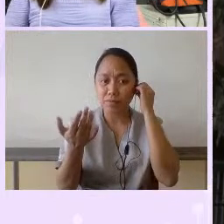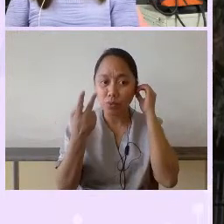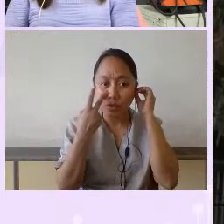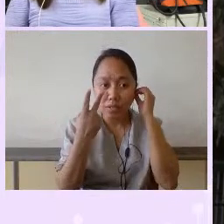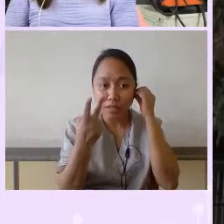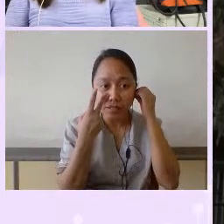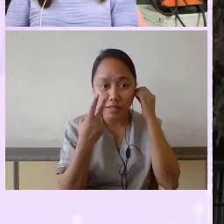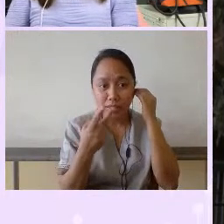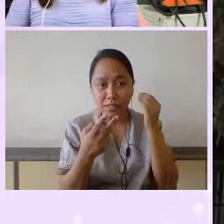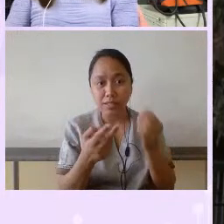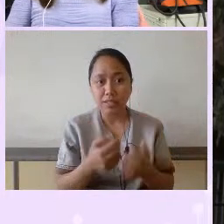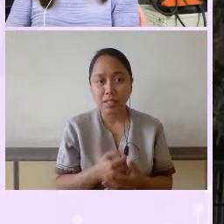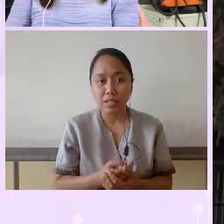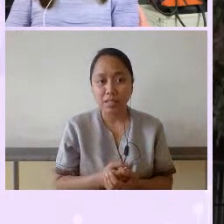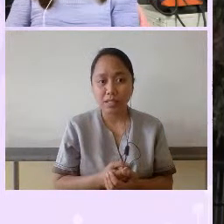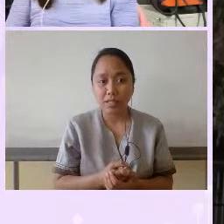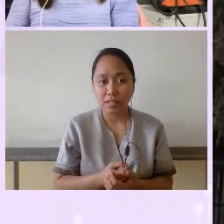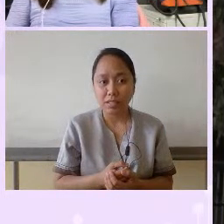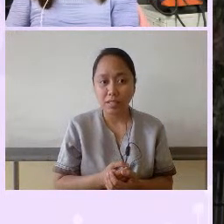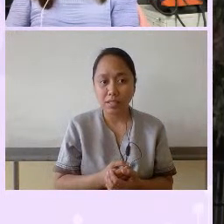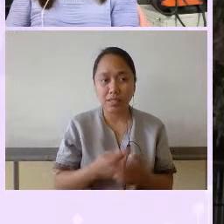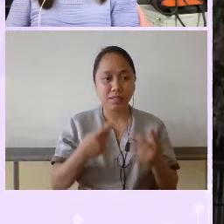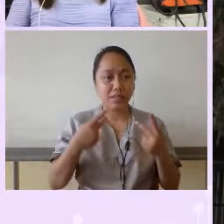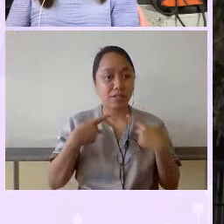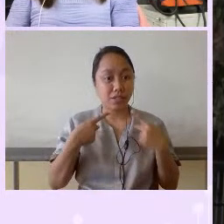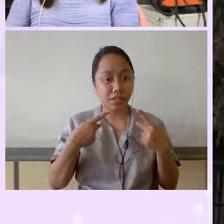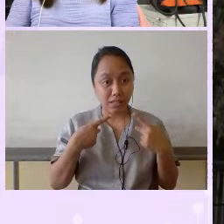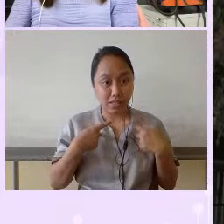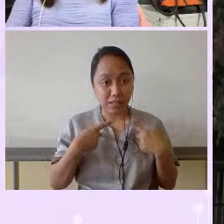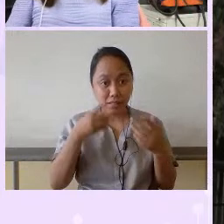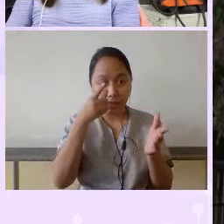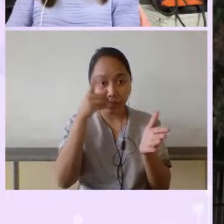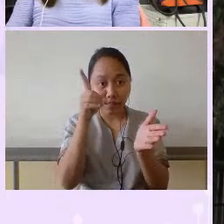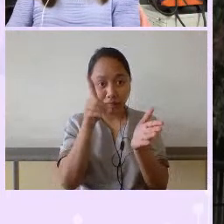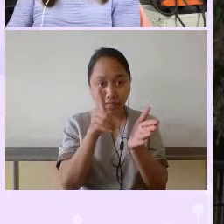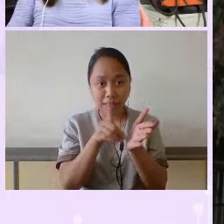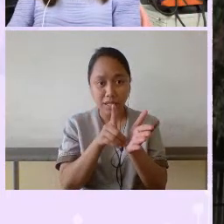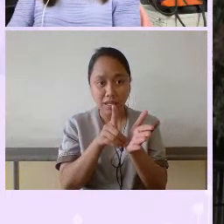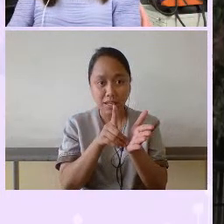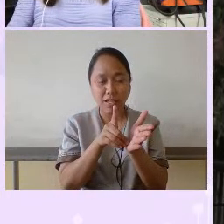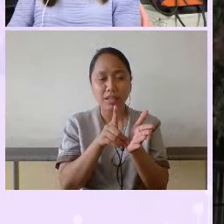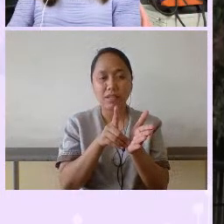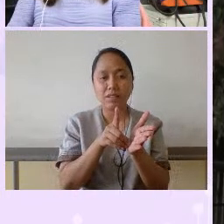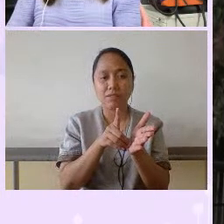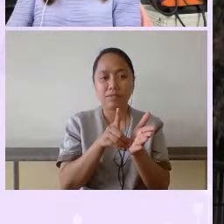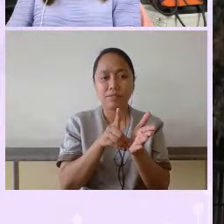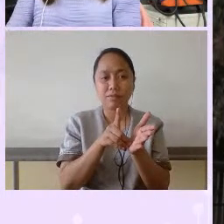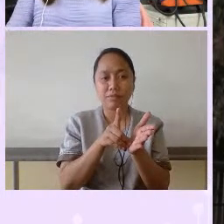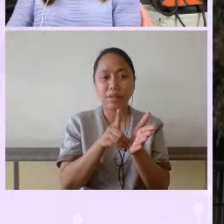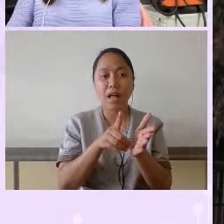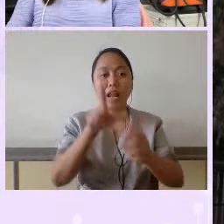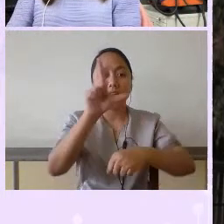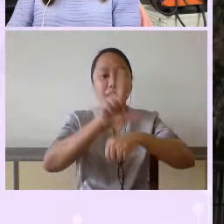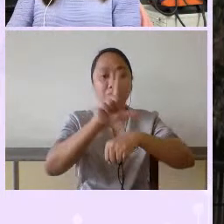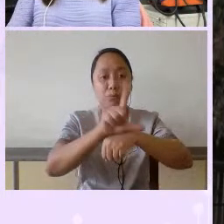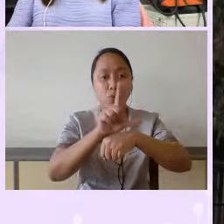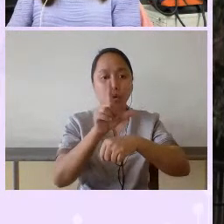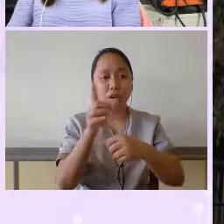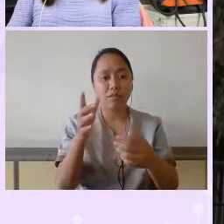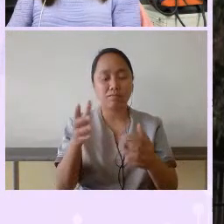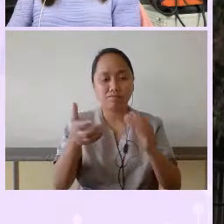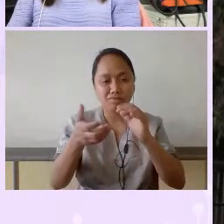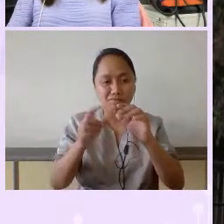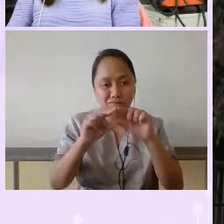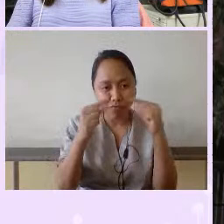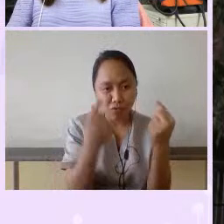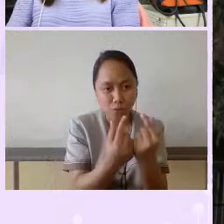in 2020, we registered record highs and lows in our key employment indicators, which also affected women